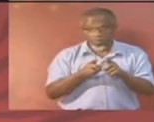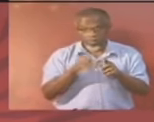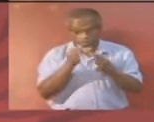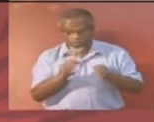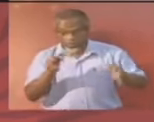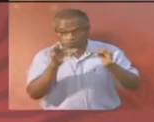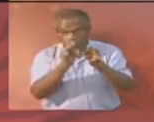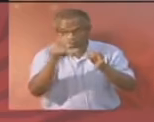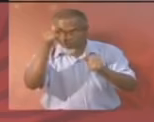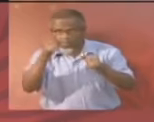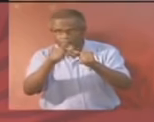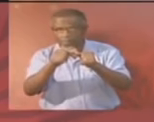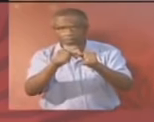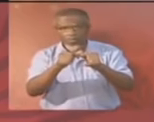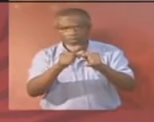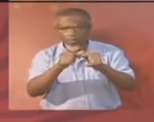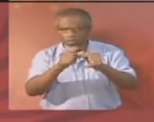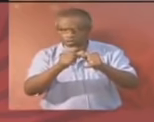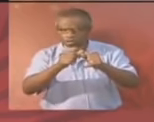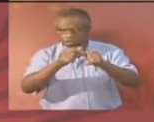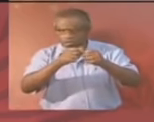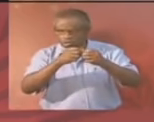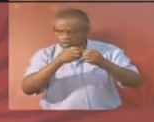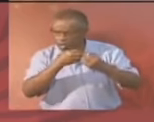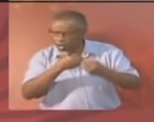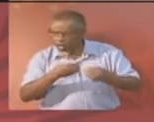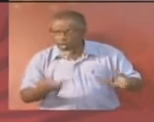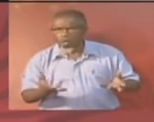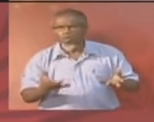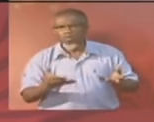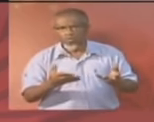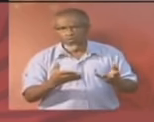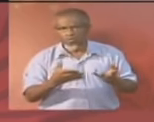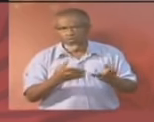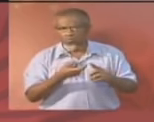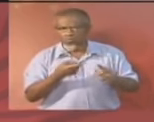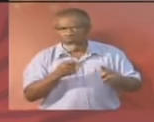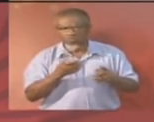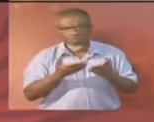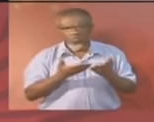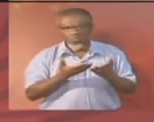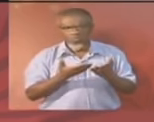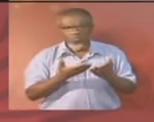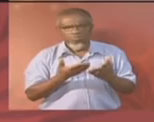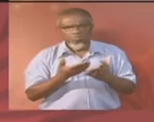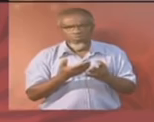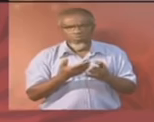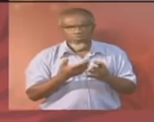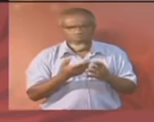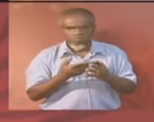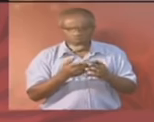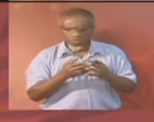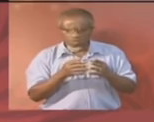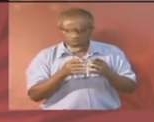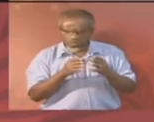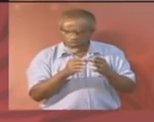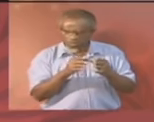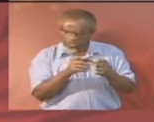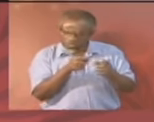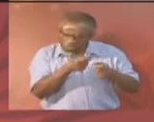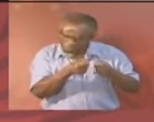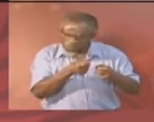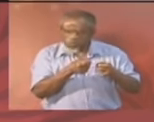note, the loss in reduction of neutralization is not 100%. There is still some level of neutralization of this